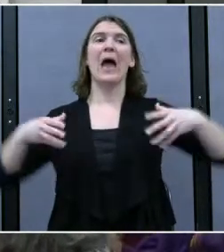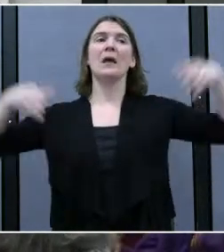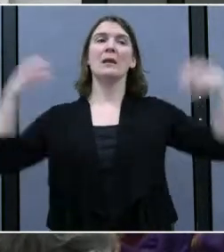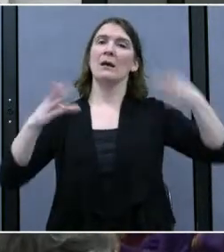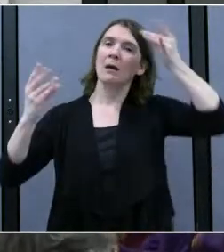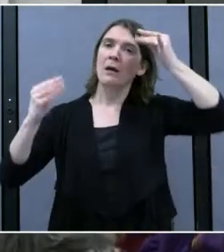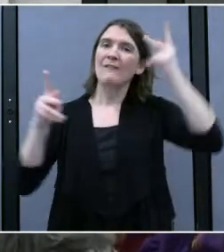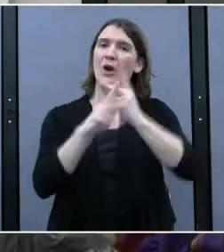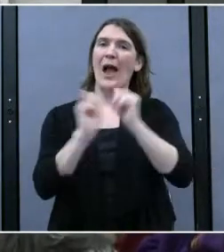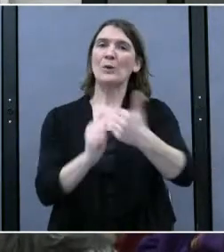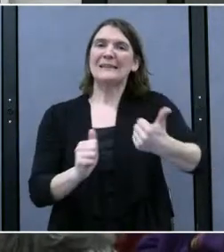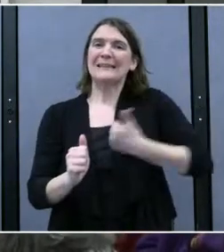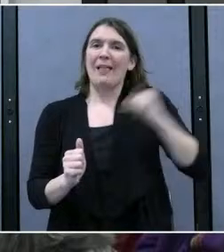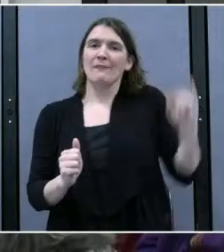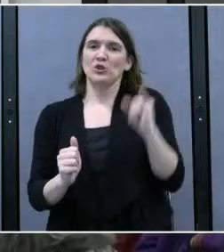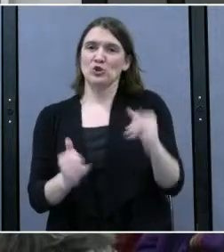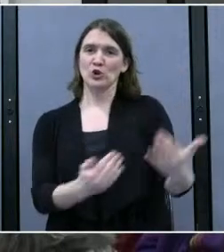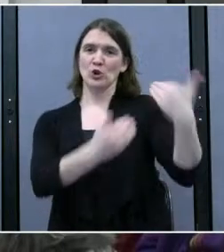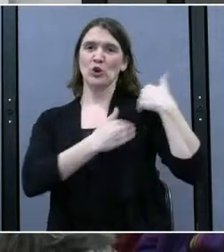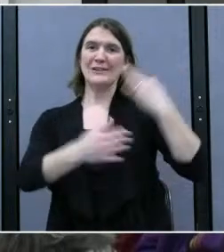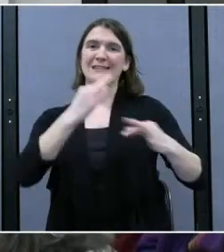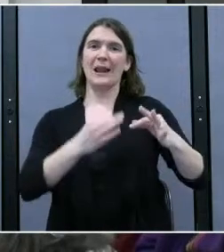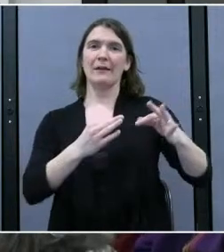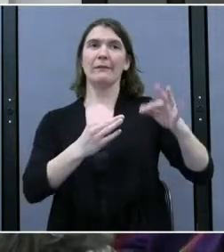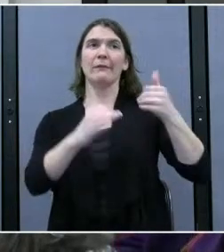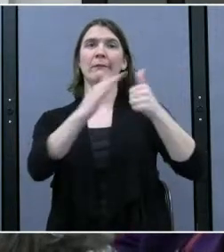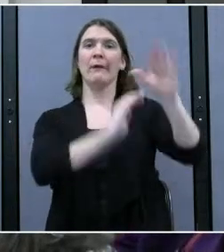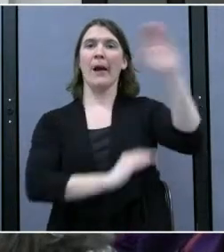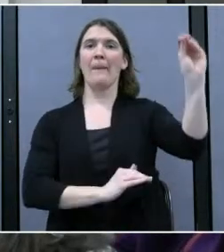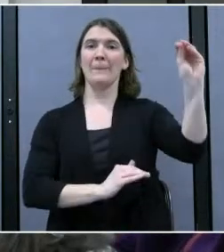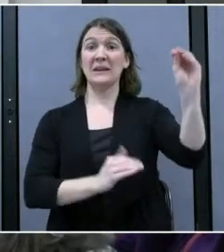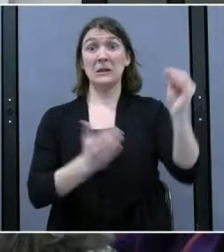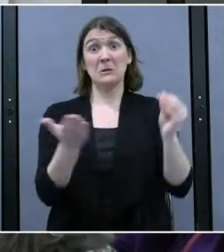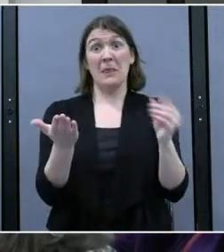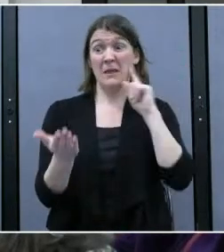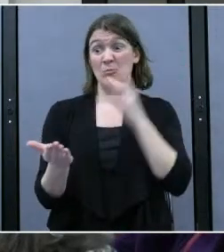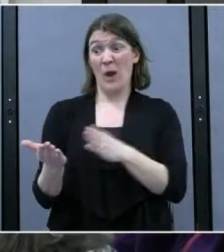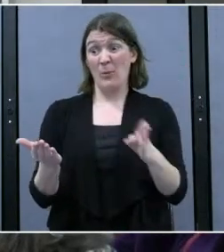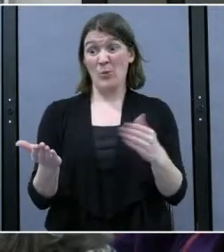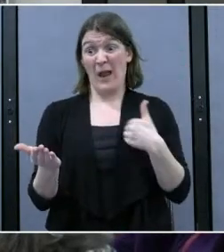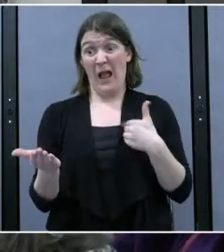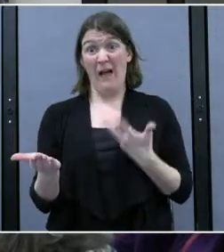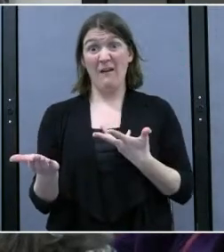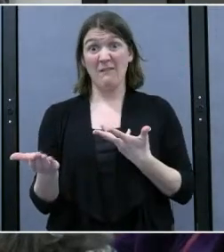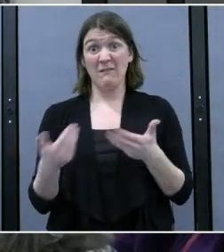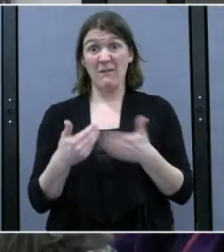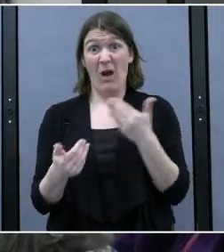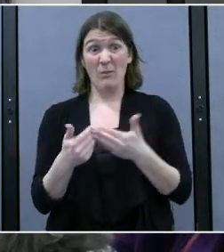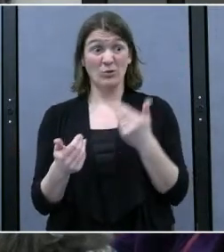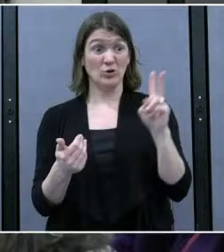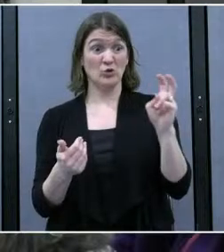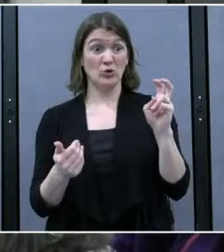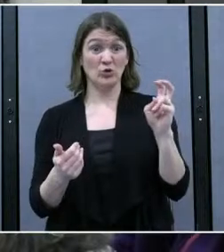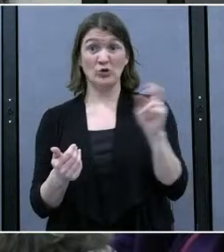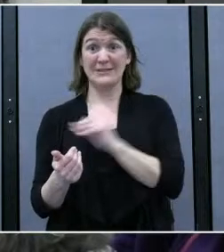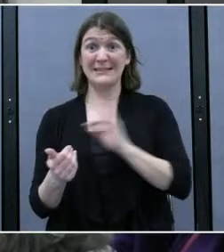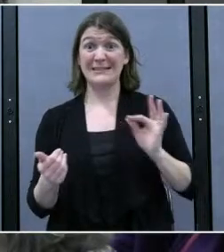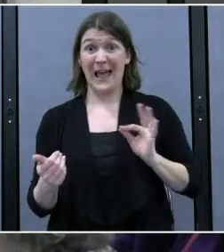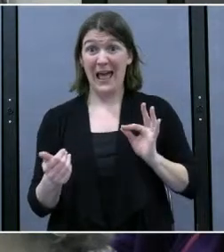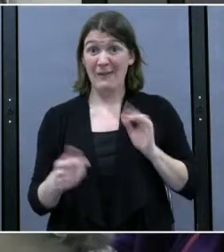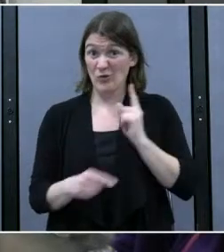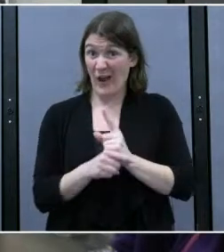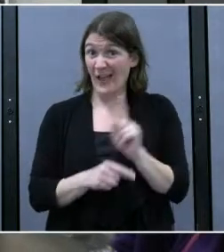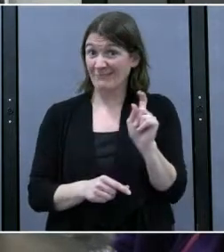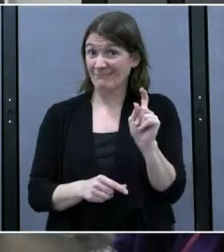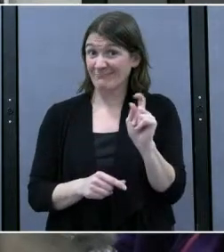that, and we have just in Brattleboro, I think we're closing in on about 200